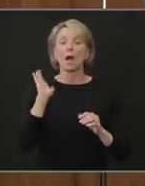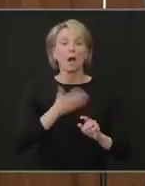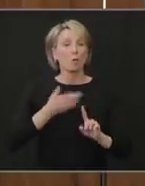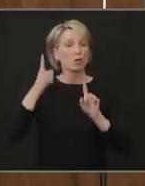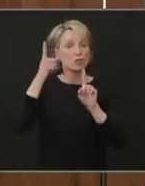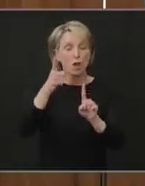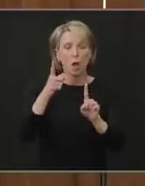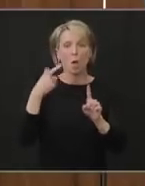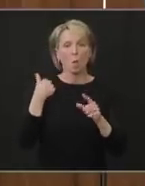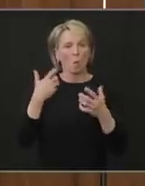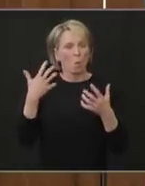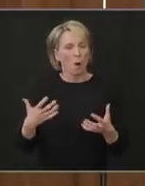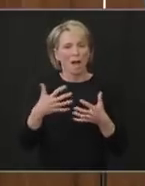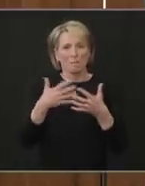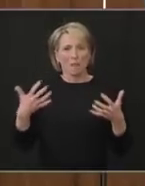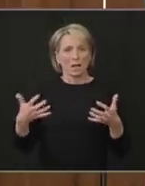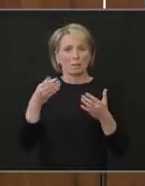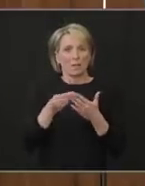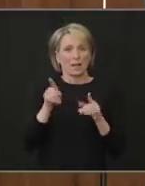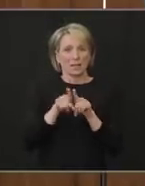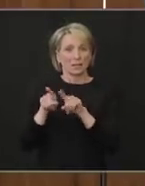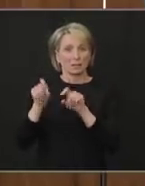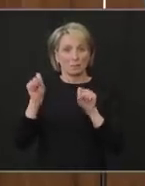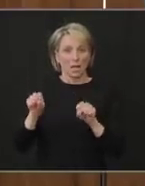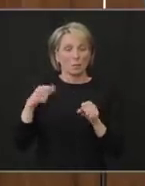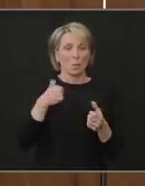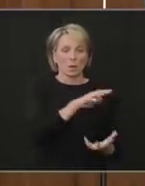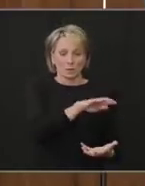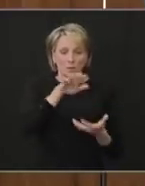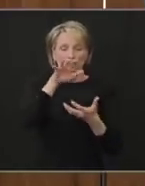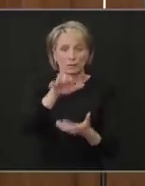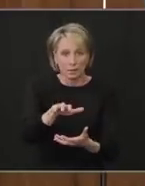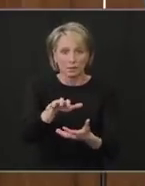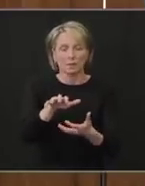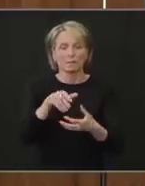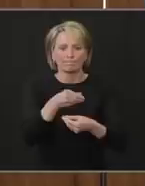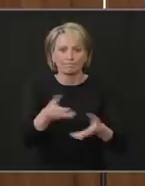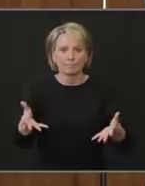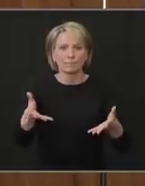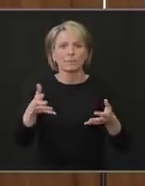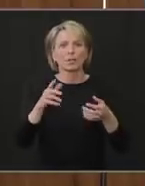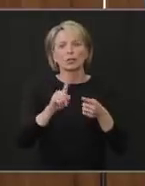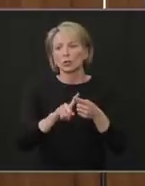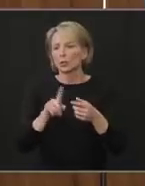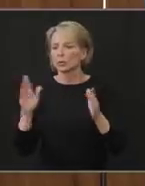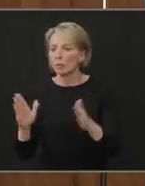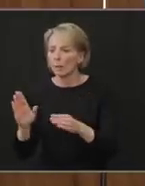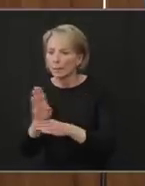possible, as quickly as possible, into the hands of workers, families, and small businesses.